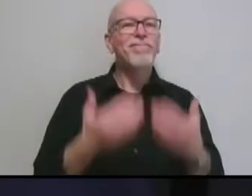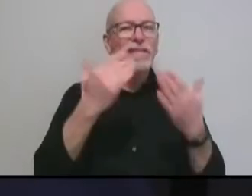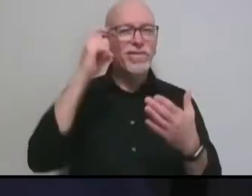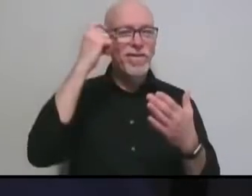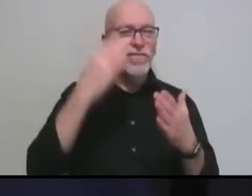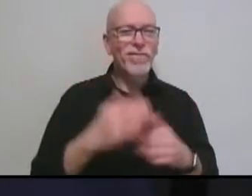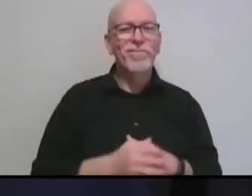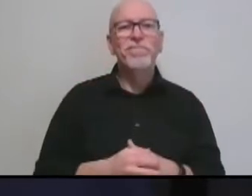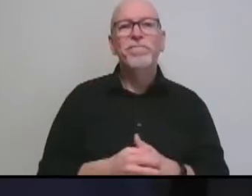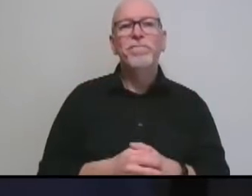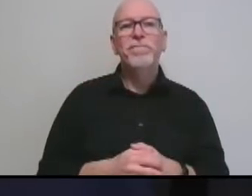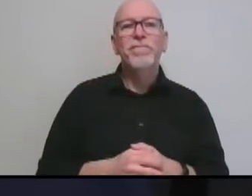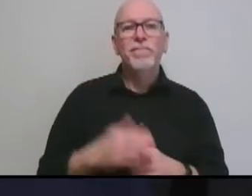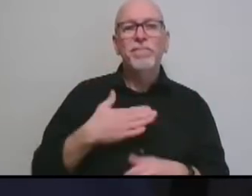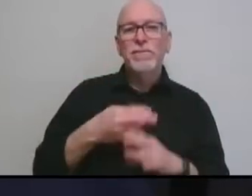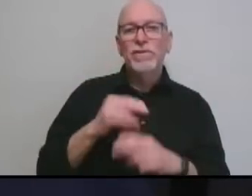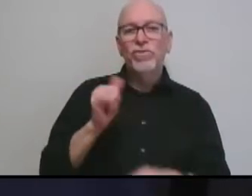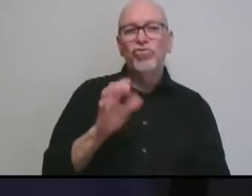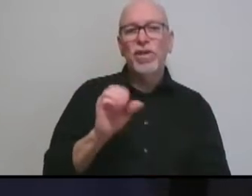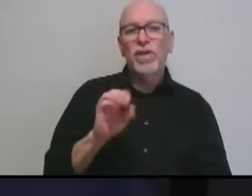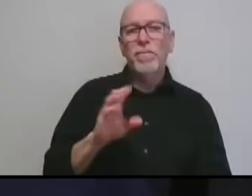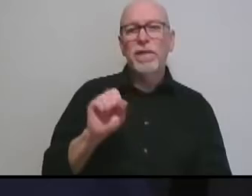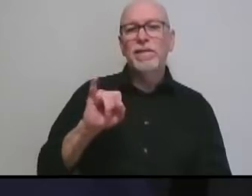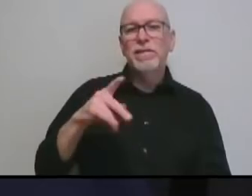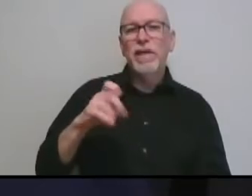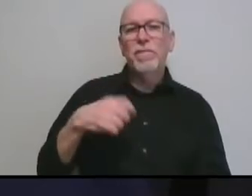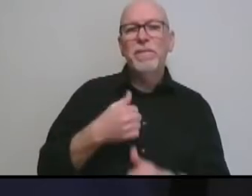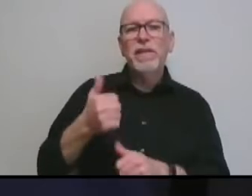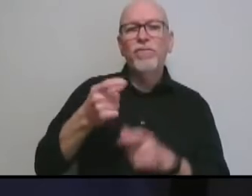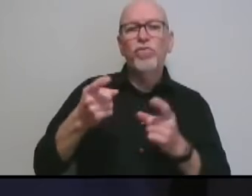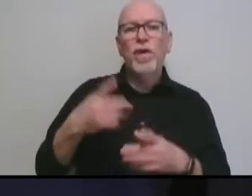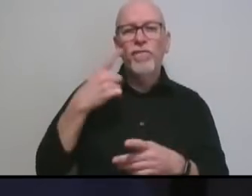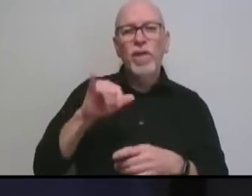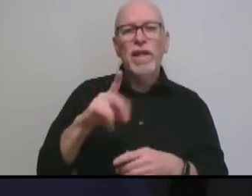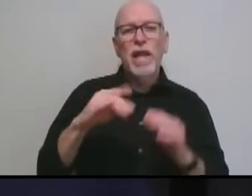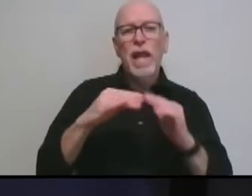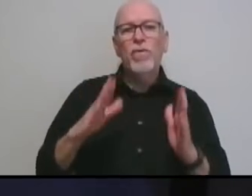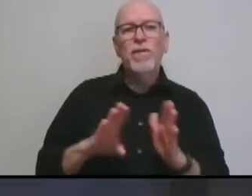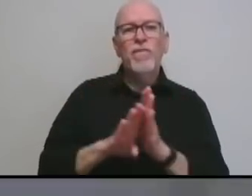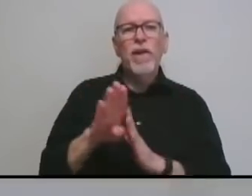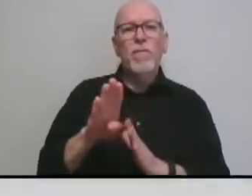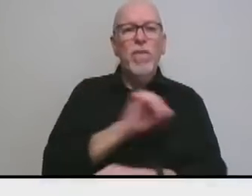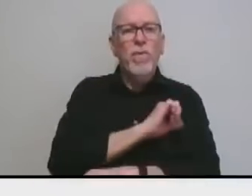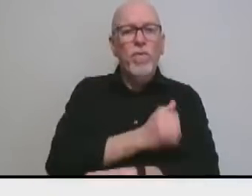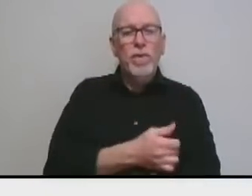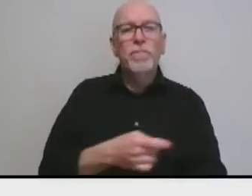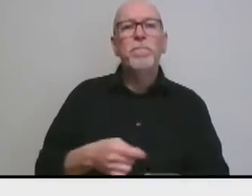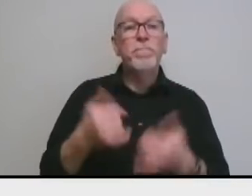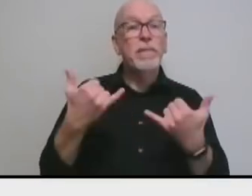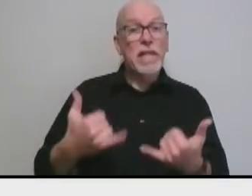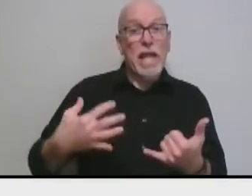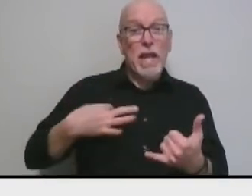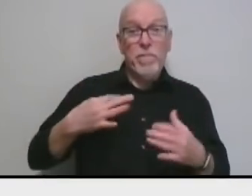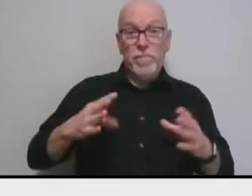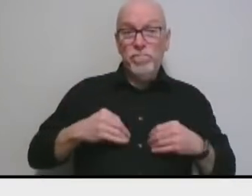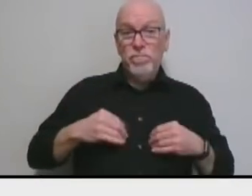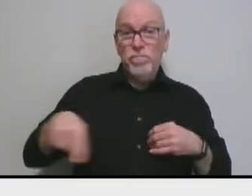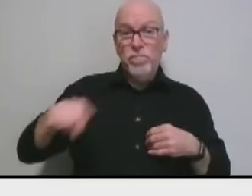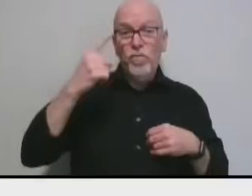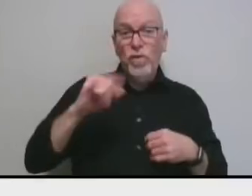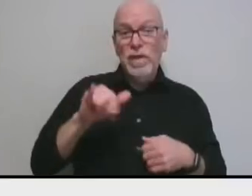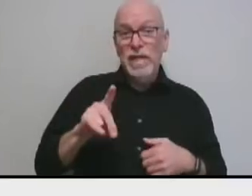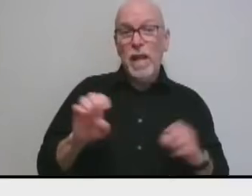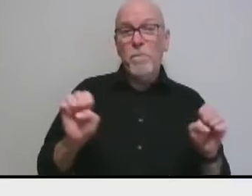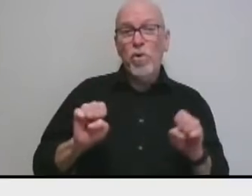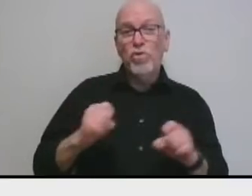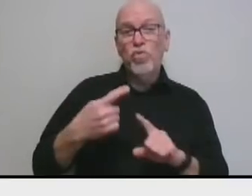My name is Jacob Sipe, Executive Director at the Indiana Housing Community Development Authority. Applications are now being accepted for the Indiana Emergency